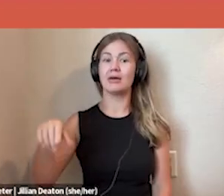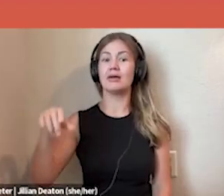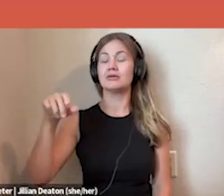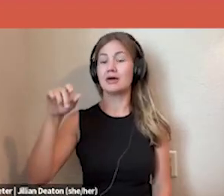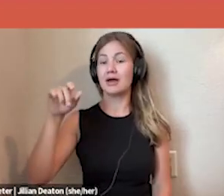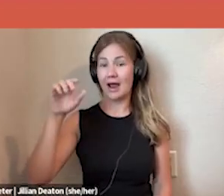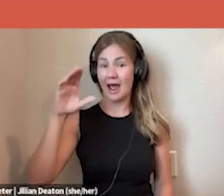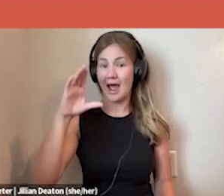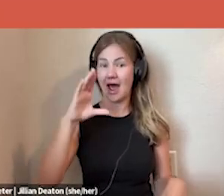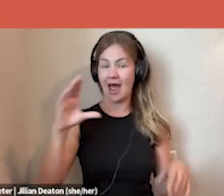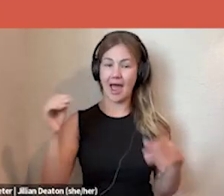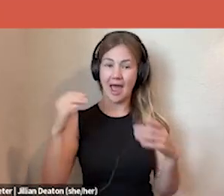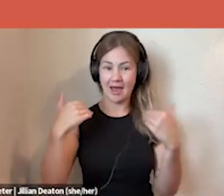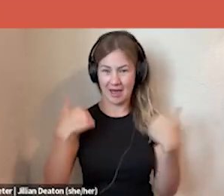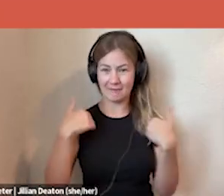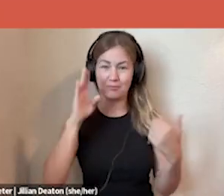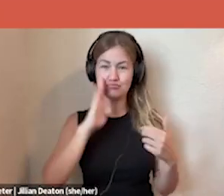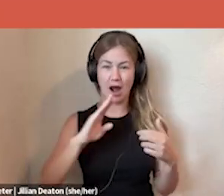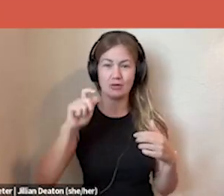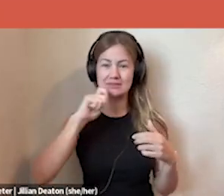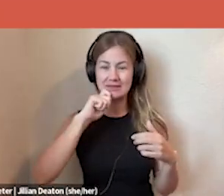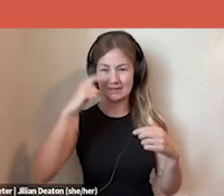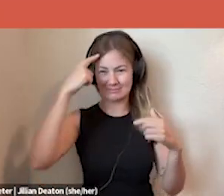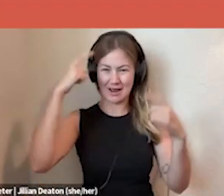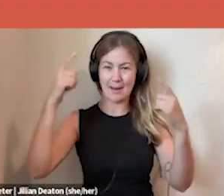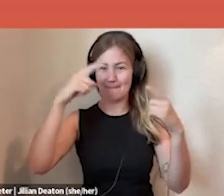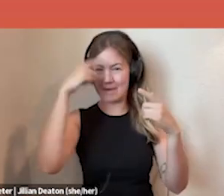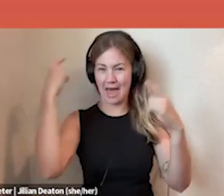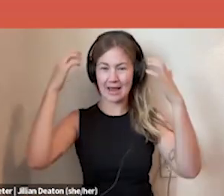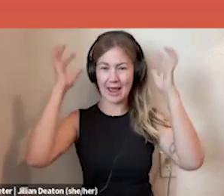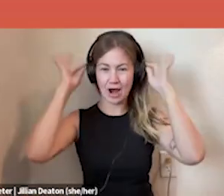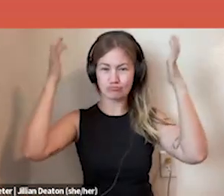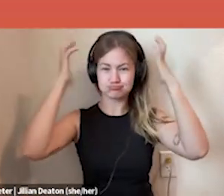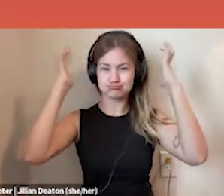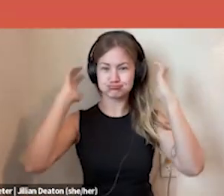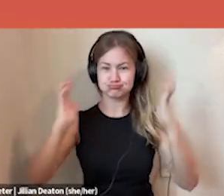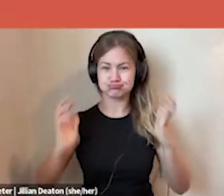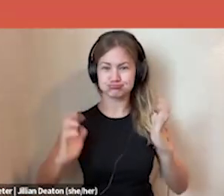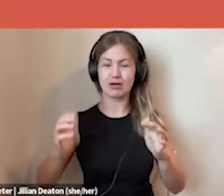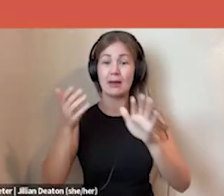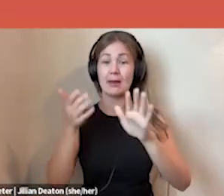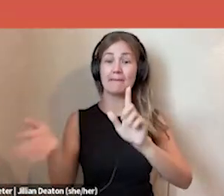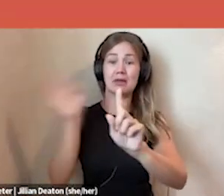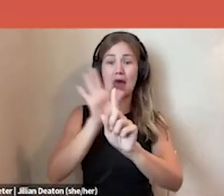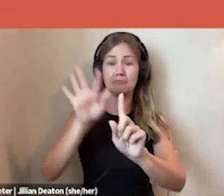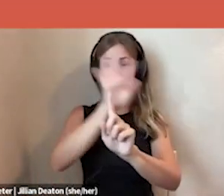shirt and brown glasses. Behind me is Dance NYC's pink and orange gradient background.